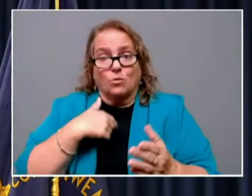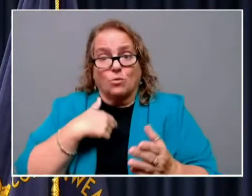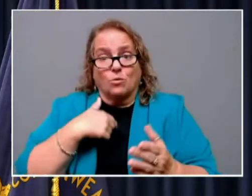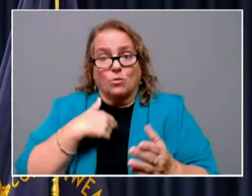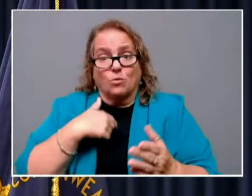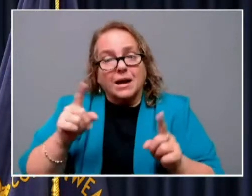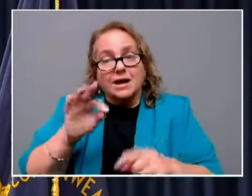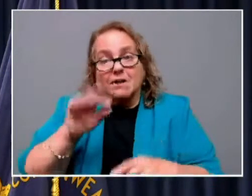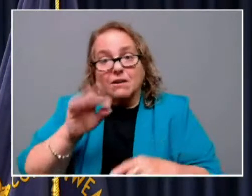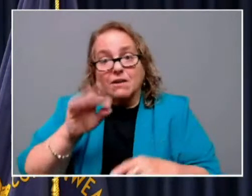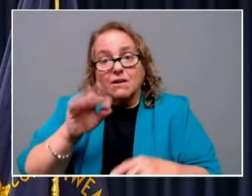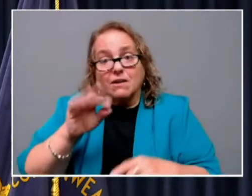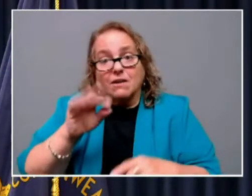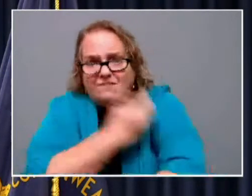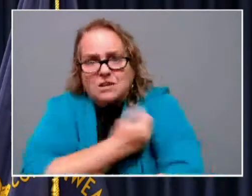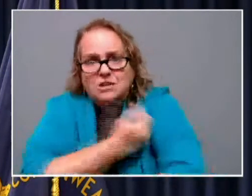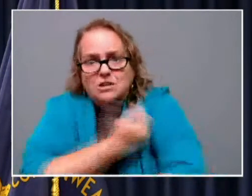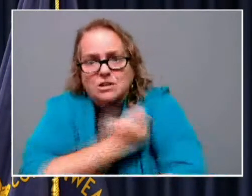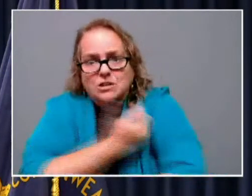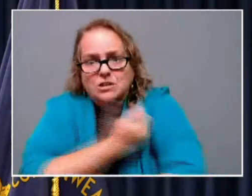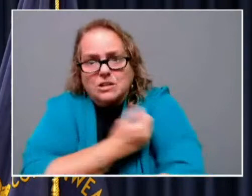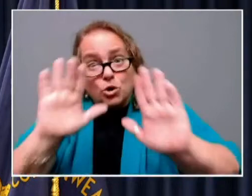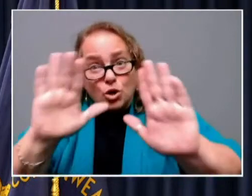so hard is we care about you.